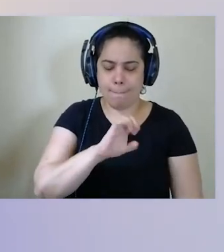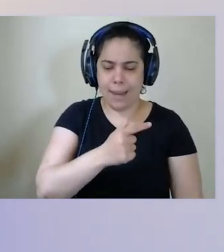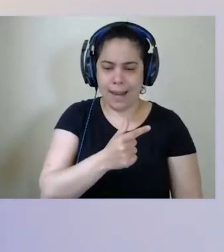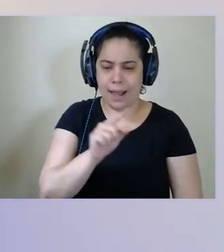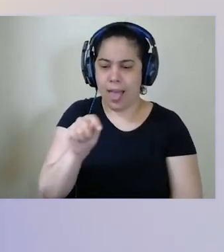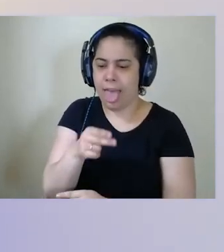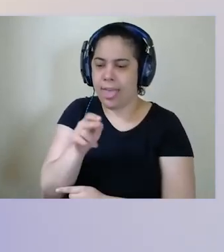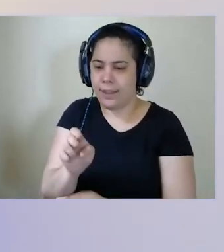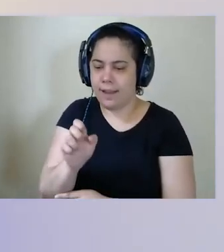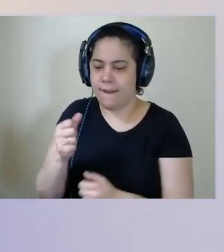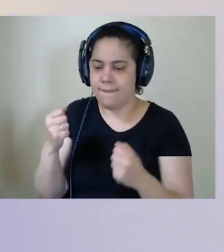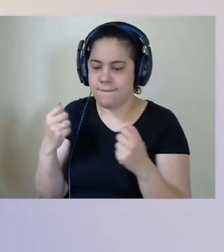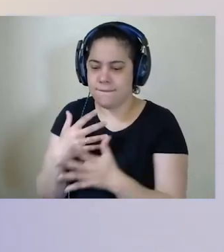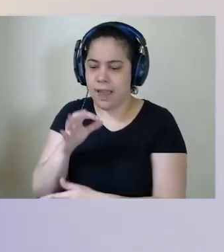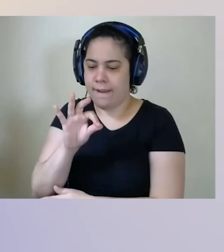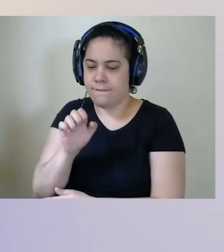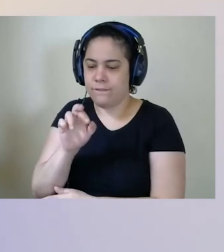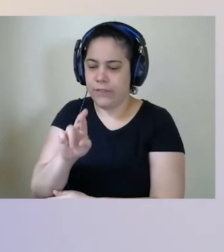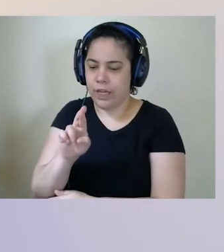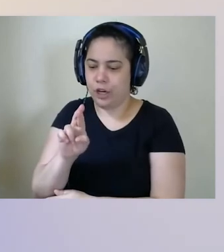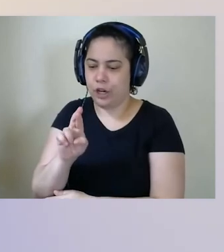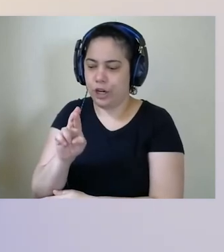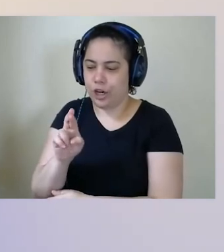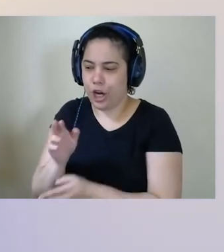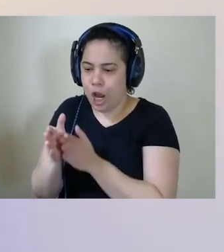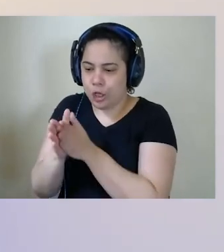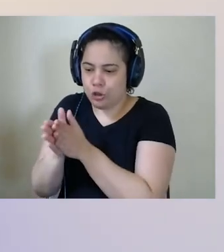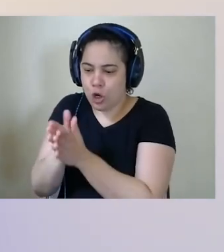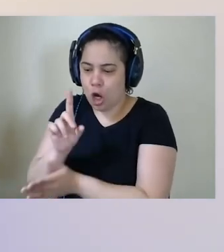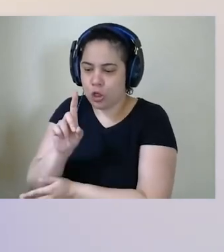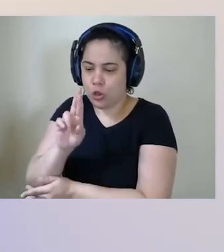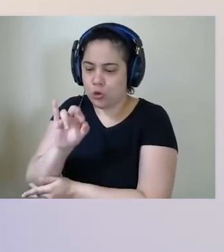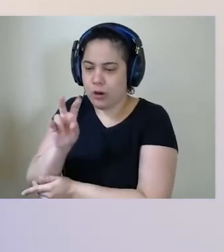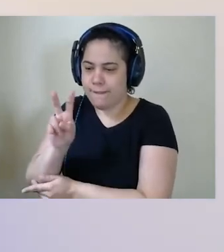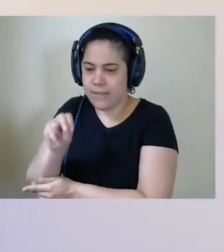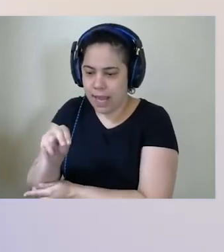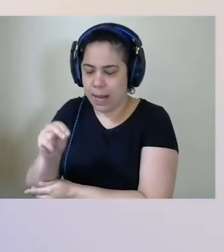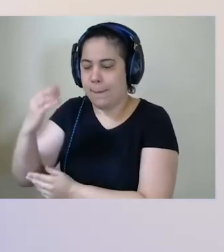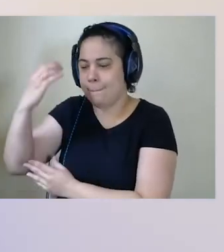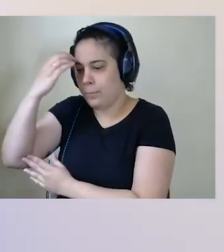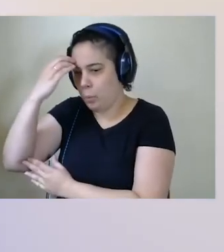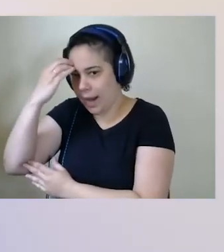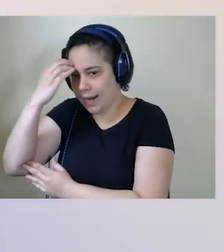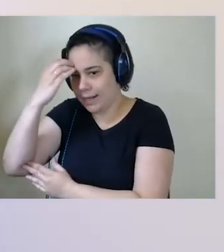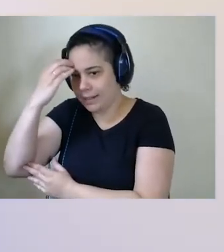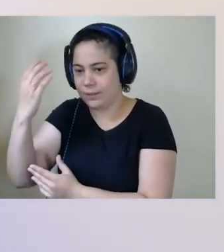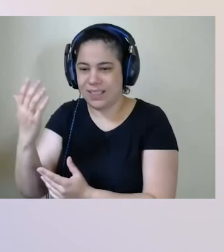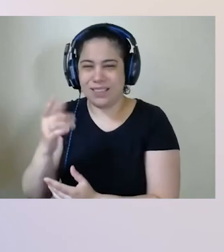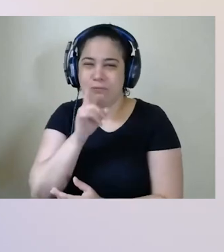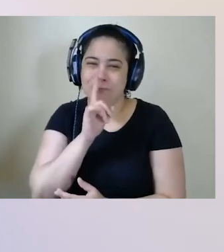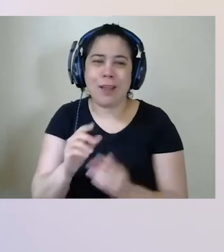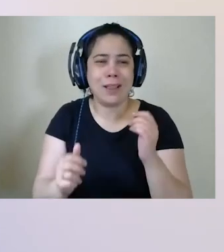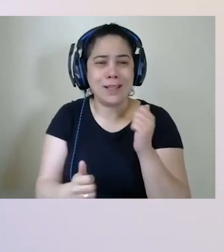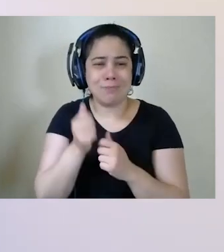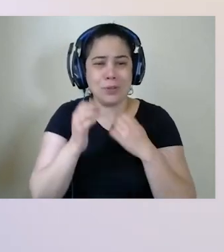treating developmental trauma with neurofeedback is the second part of the title. Because it's so much the more salient piece. But this